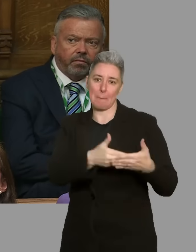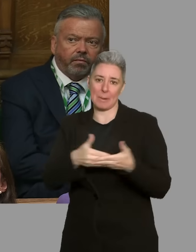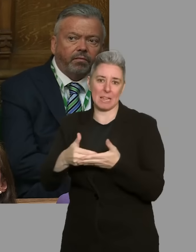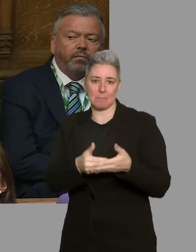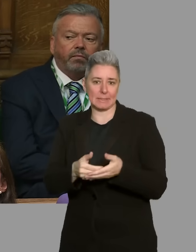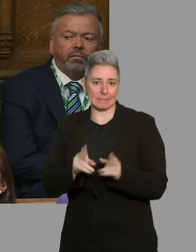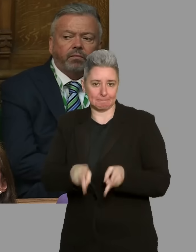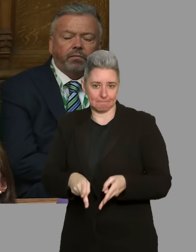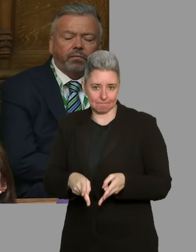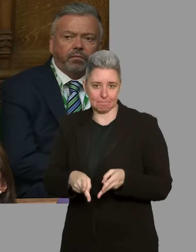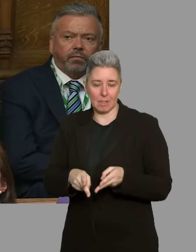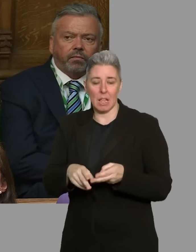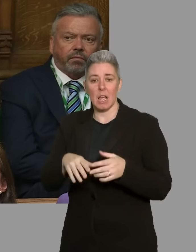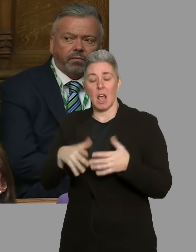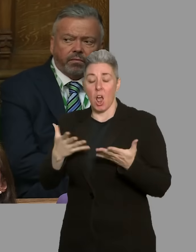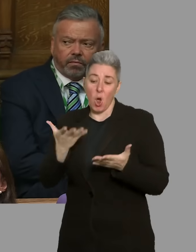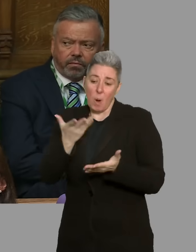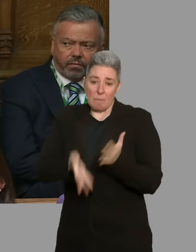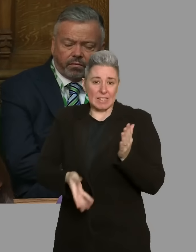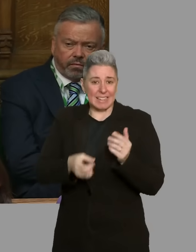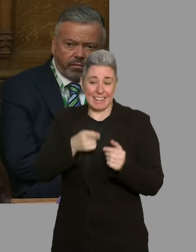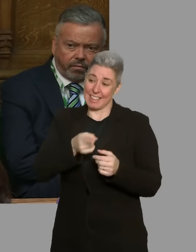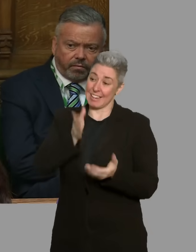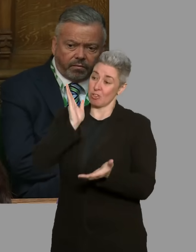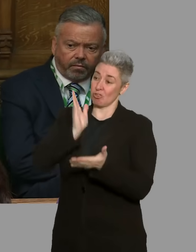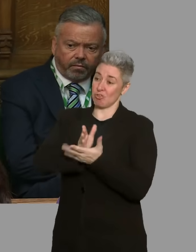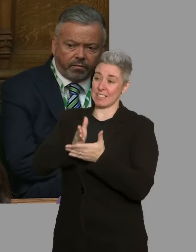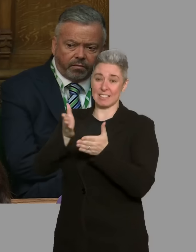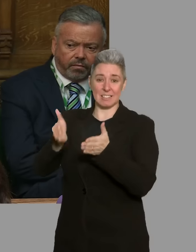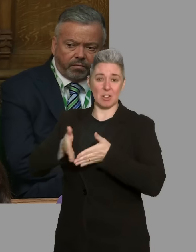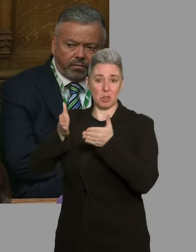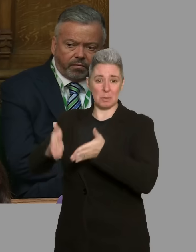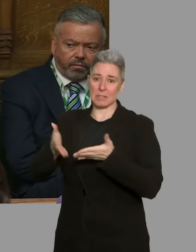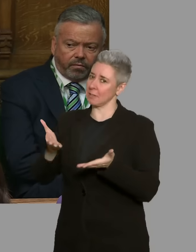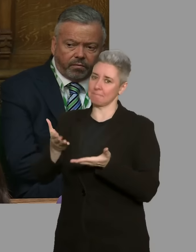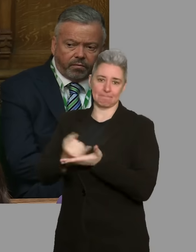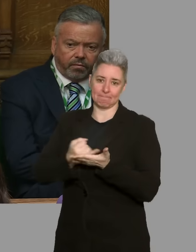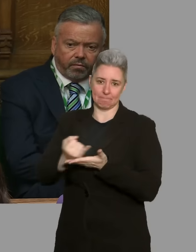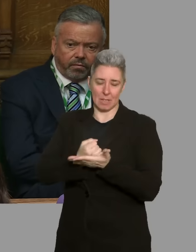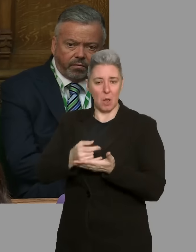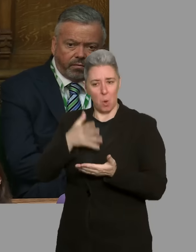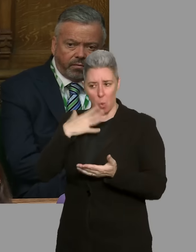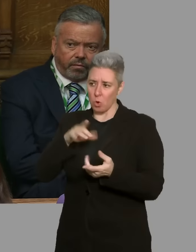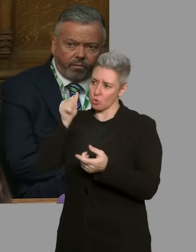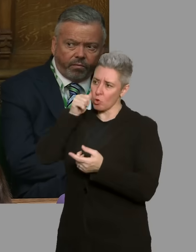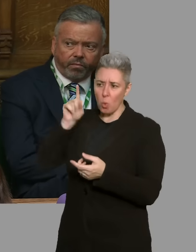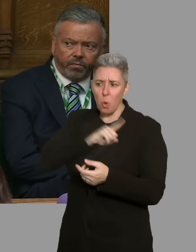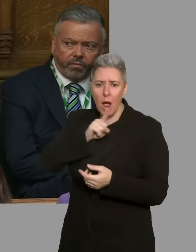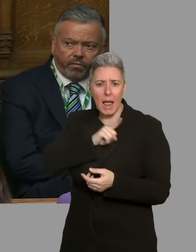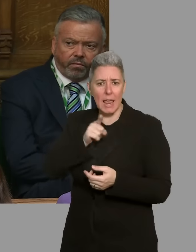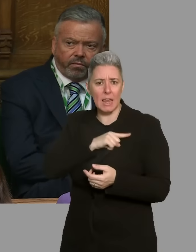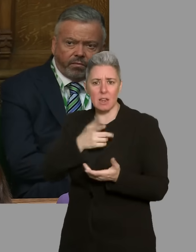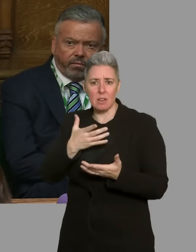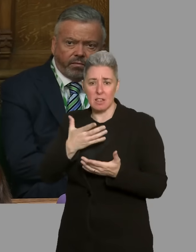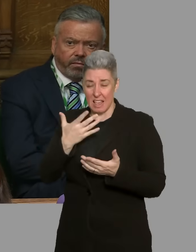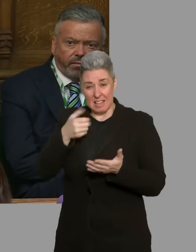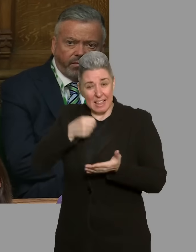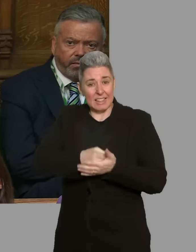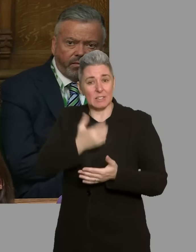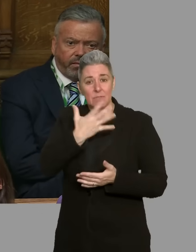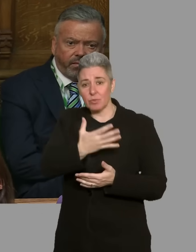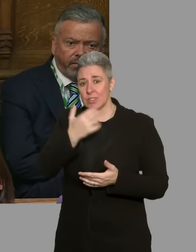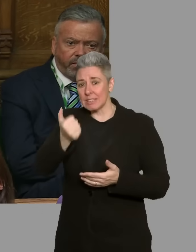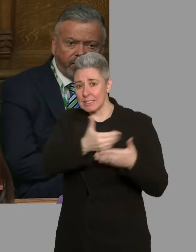least 56 babies and 2 mothers have died in recent years. So will the Prime Minister update the House on what steps he is taking